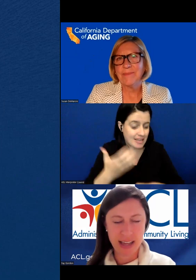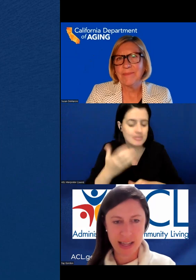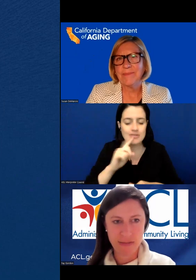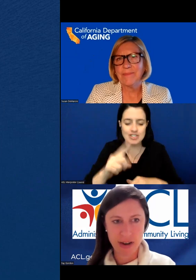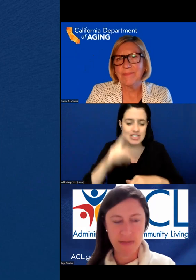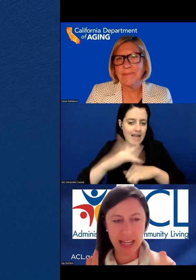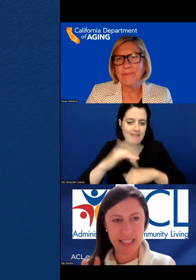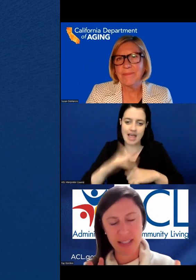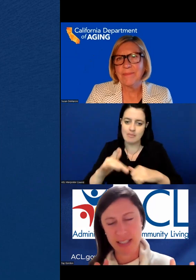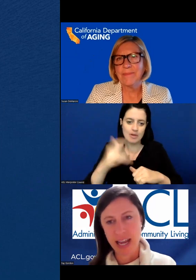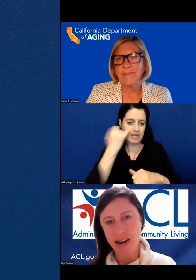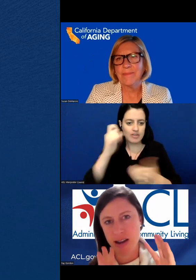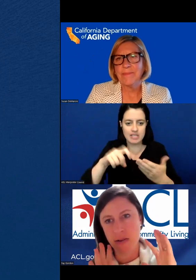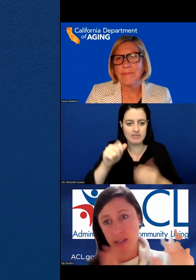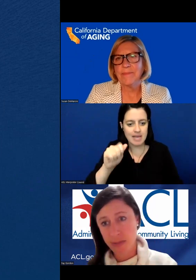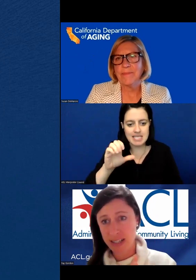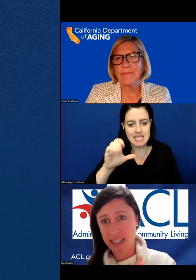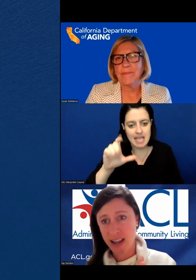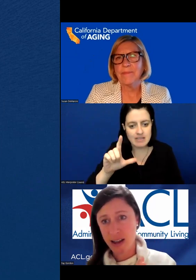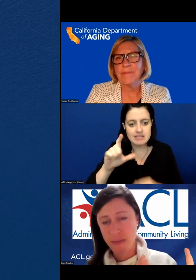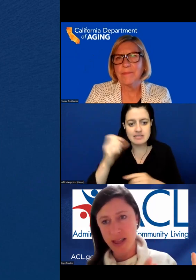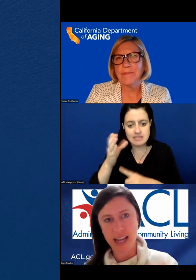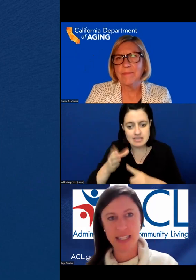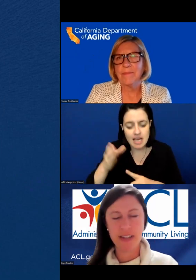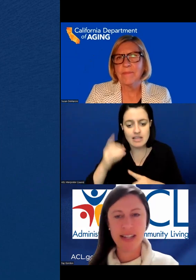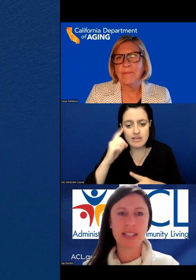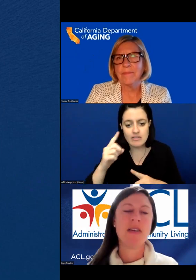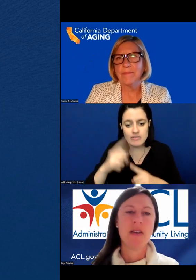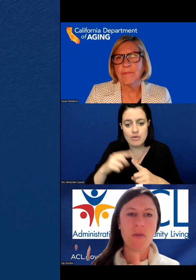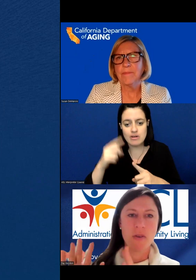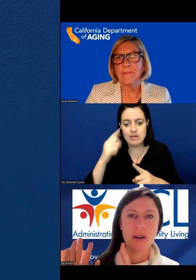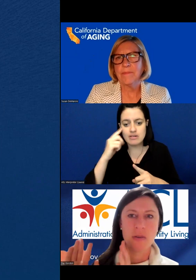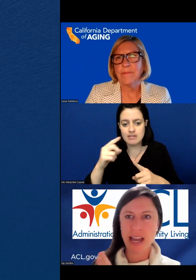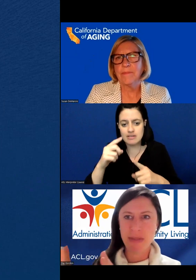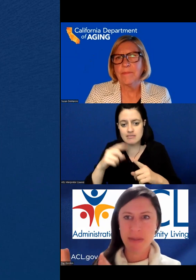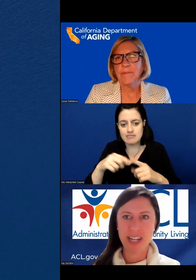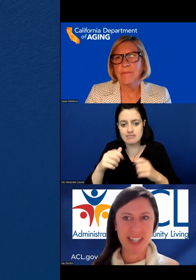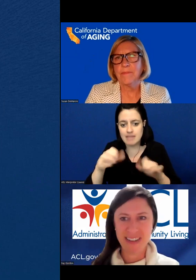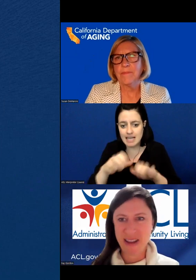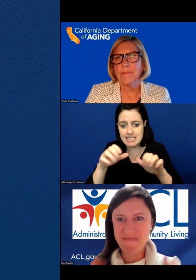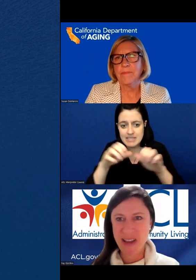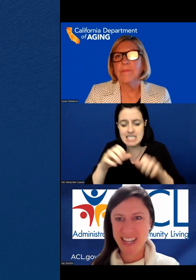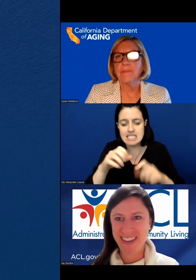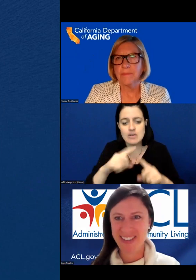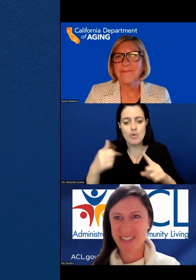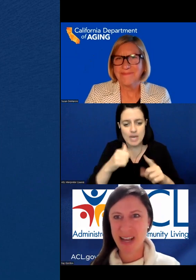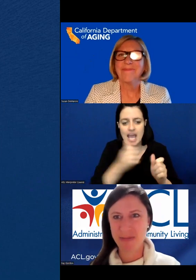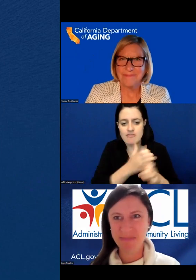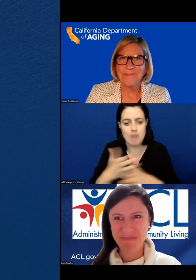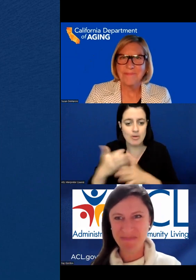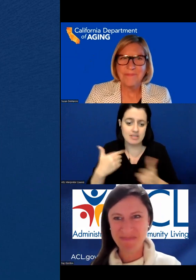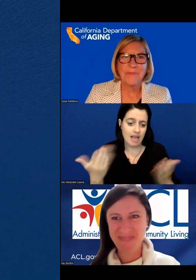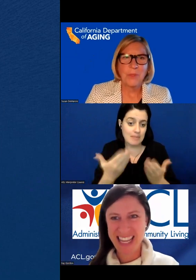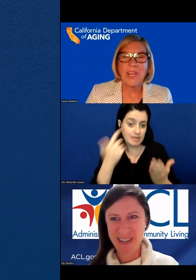needs anything from ACL's side on older Americans month activities, or we had preparation, and I'm here to be